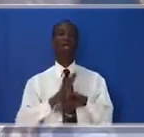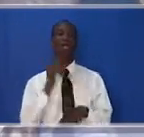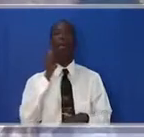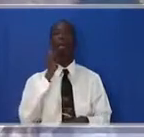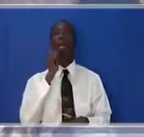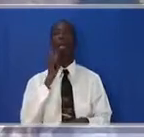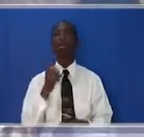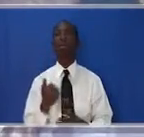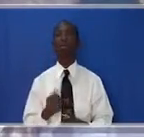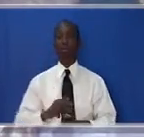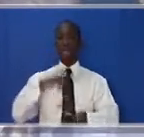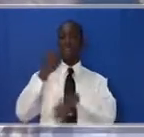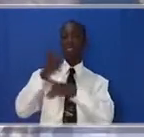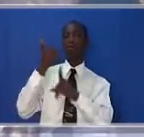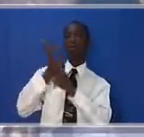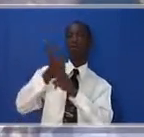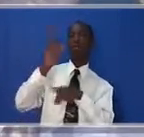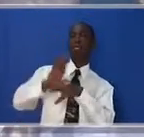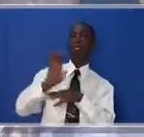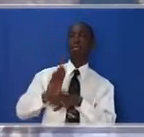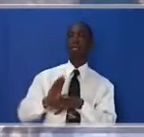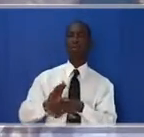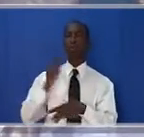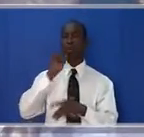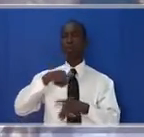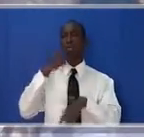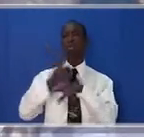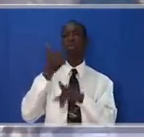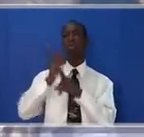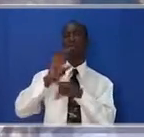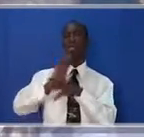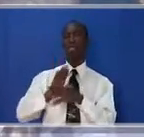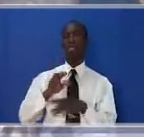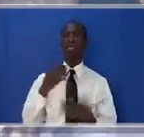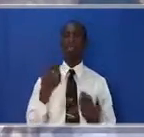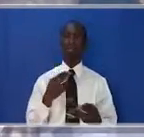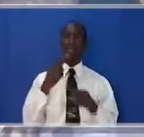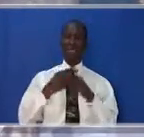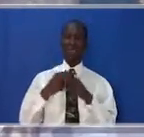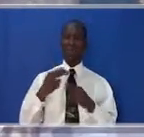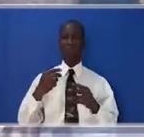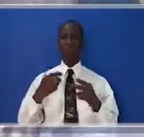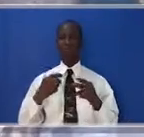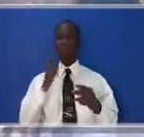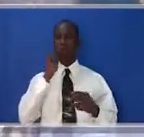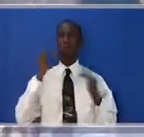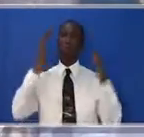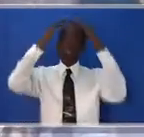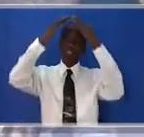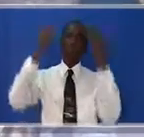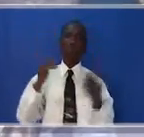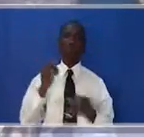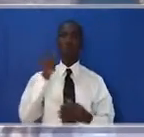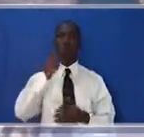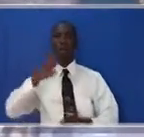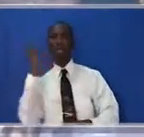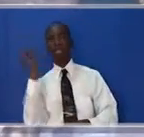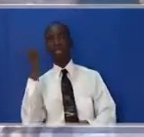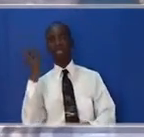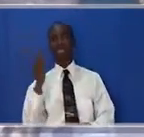today who has set up a church, who has established a church and calls herself a bishop, lady evangelist,